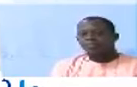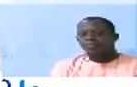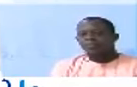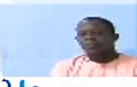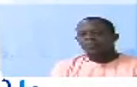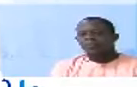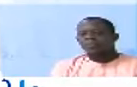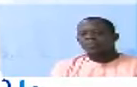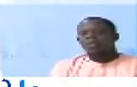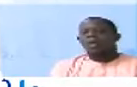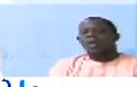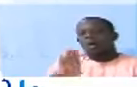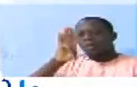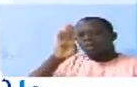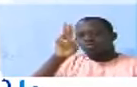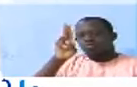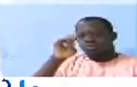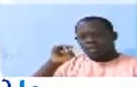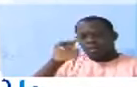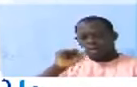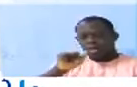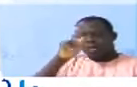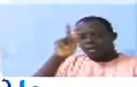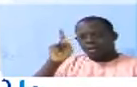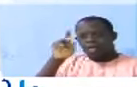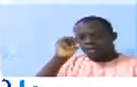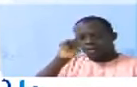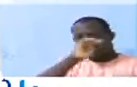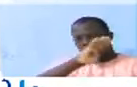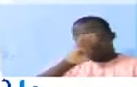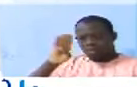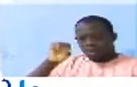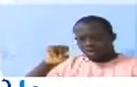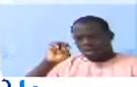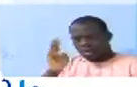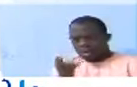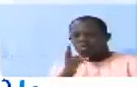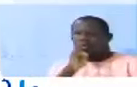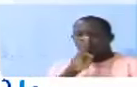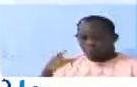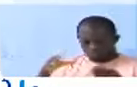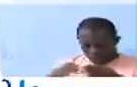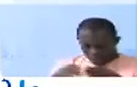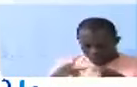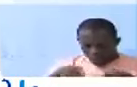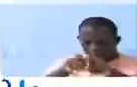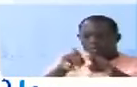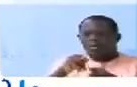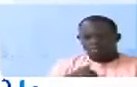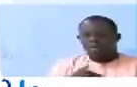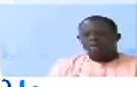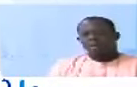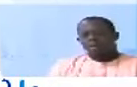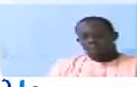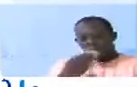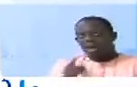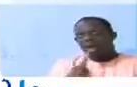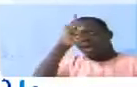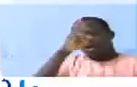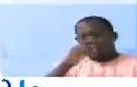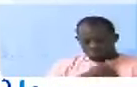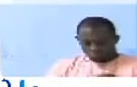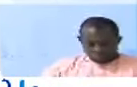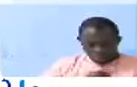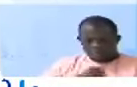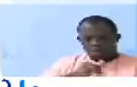Unakebe Nimin Tatanyola. Unakebe, the man who went with me. Amare Yamfue Afanam Fatal. May Allah have mercy on him.